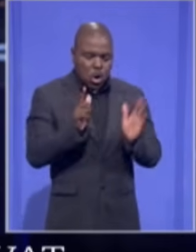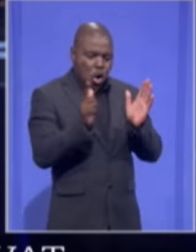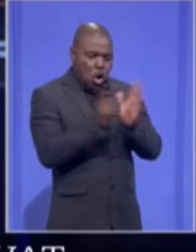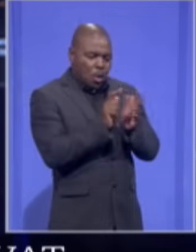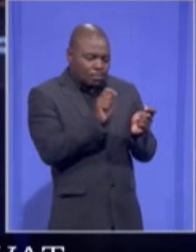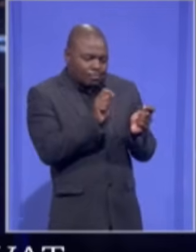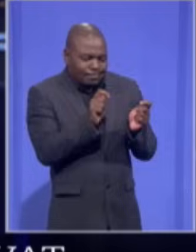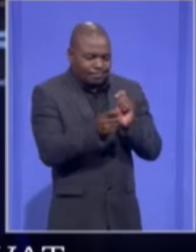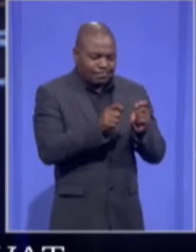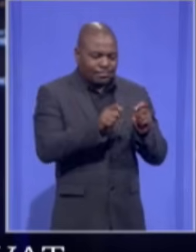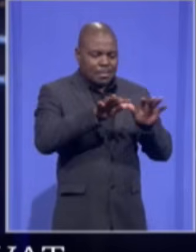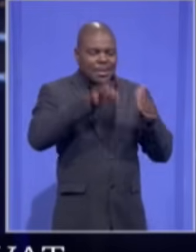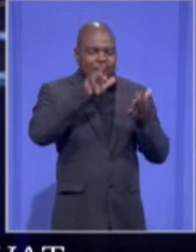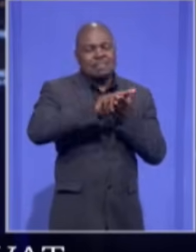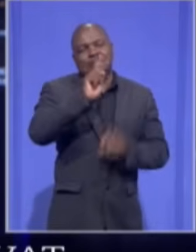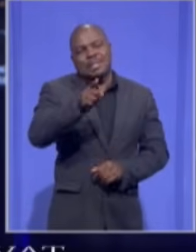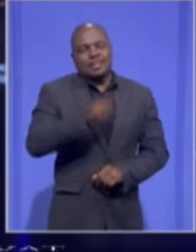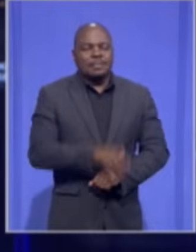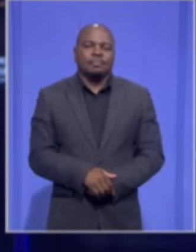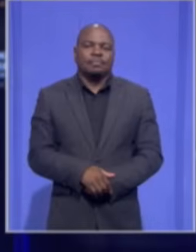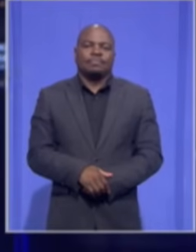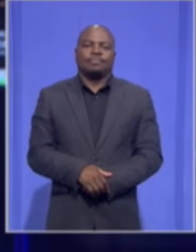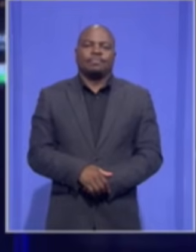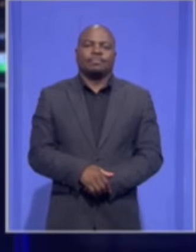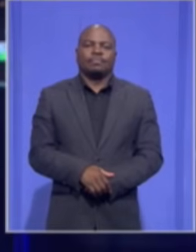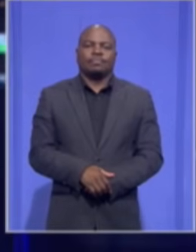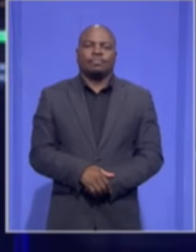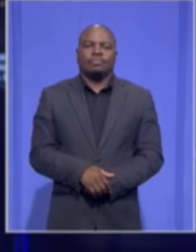tlabeng o tjhaelletswe monwana ke palamente.